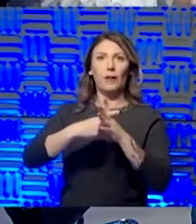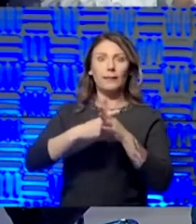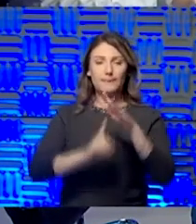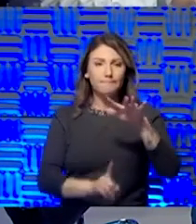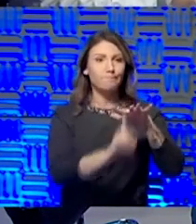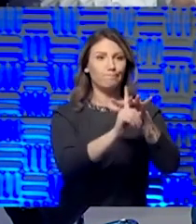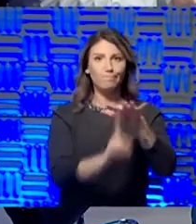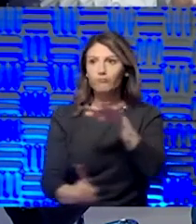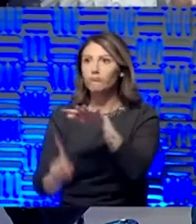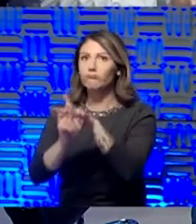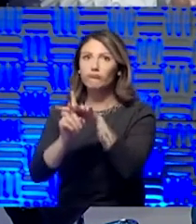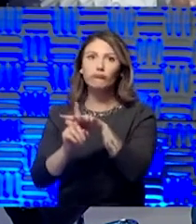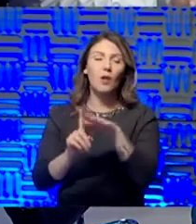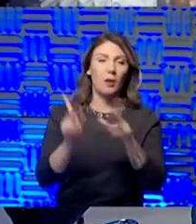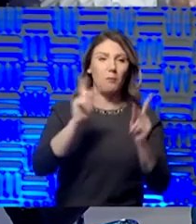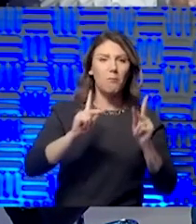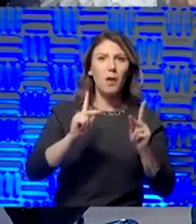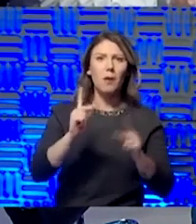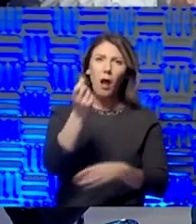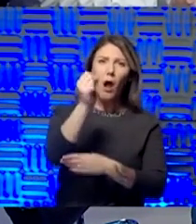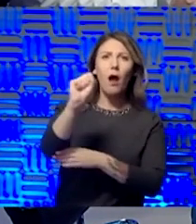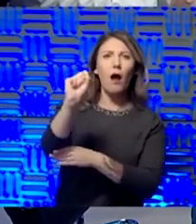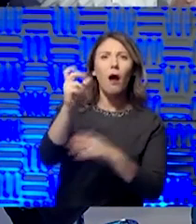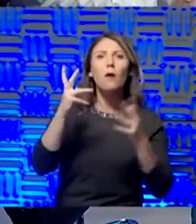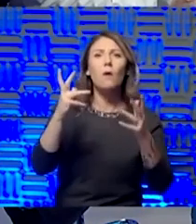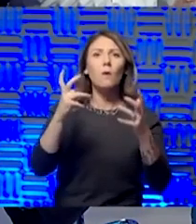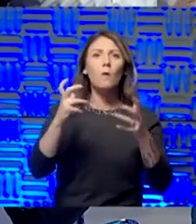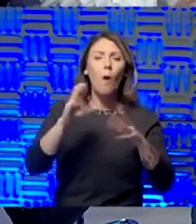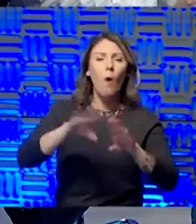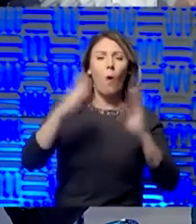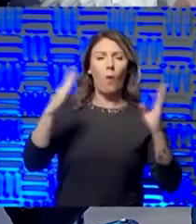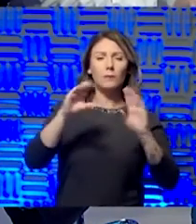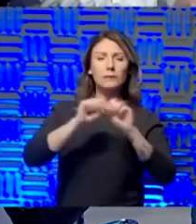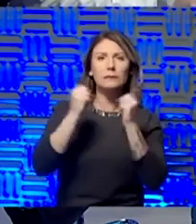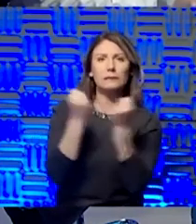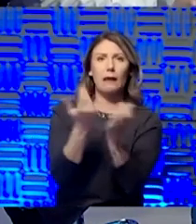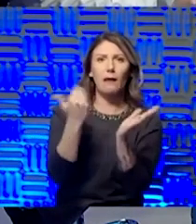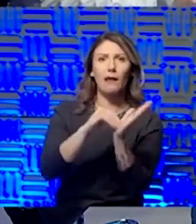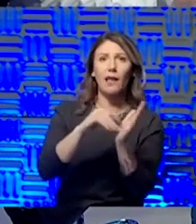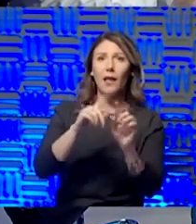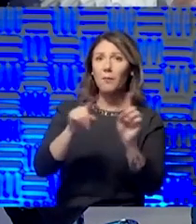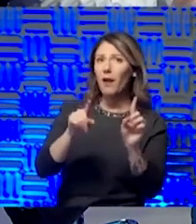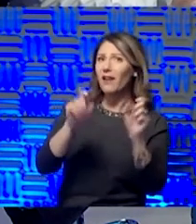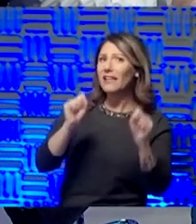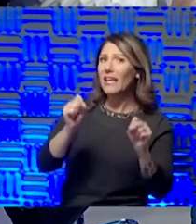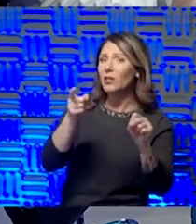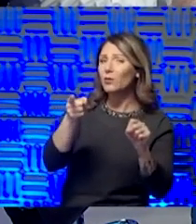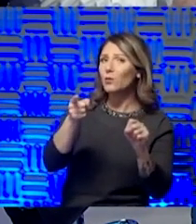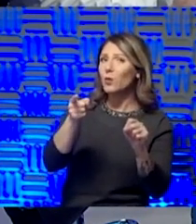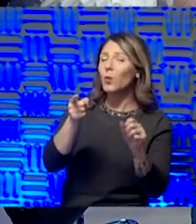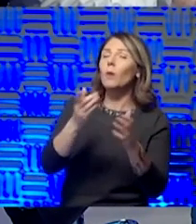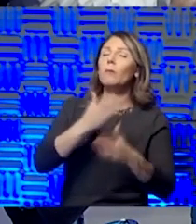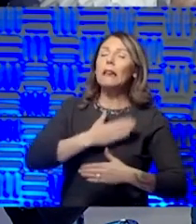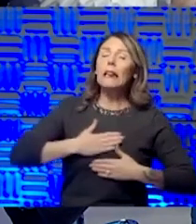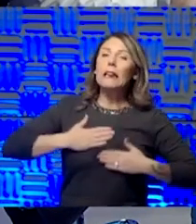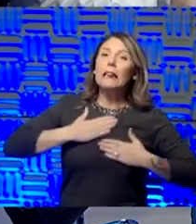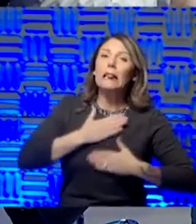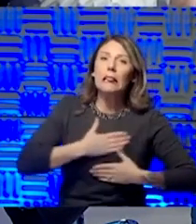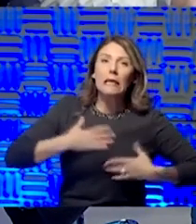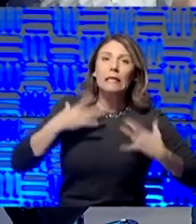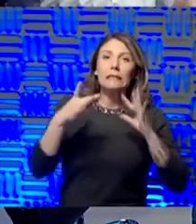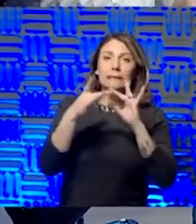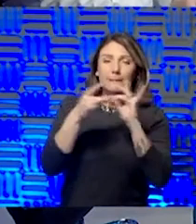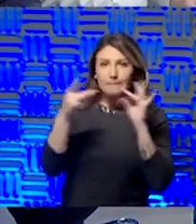with people wanting to get things open back up. And, you know, I understand what they're saying, but can you please speak to these people who might be considering heading out